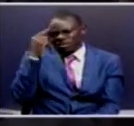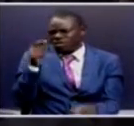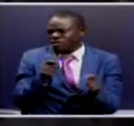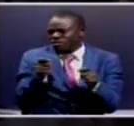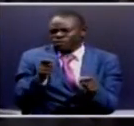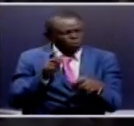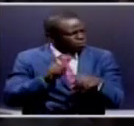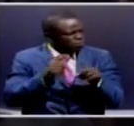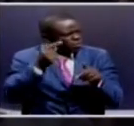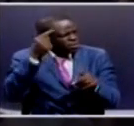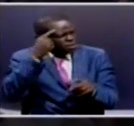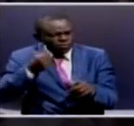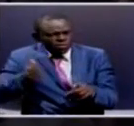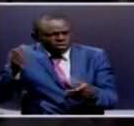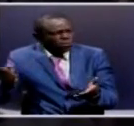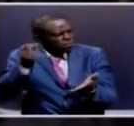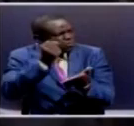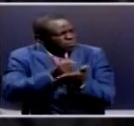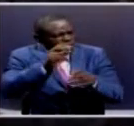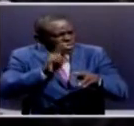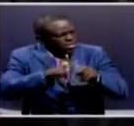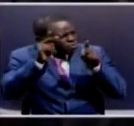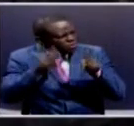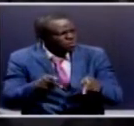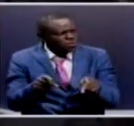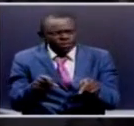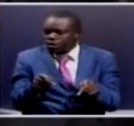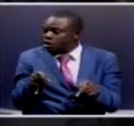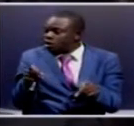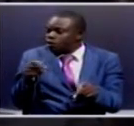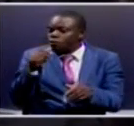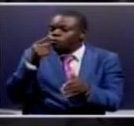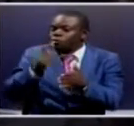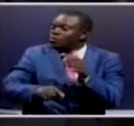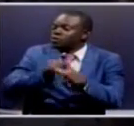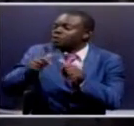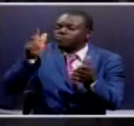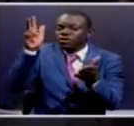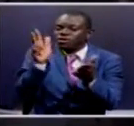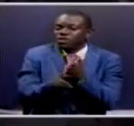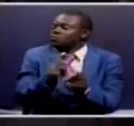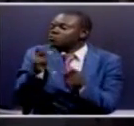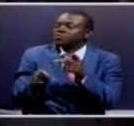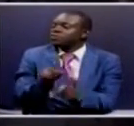you leaving out the ratification process? Why are you just hanging on to one straw? Why not the ratification process?